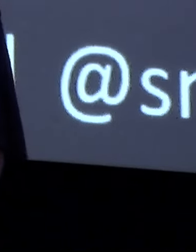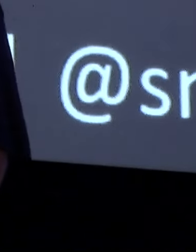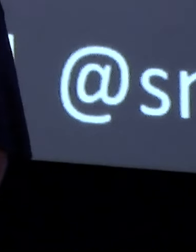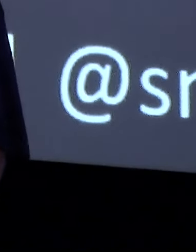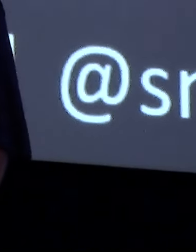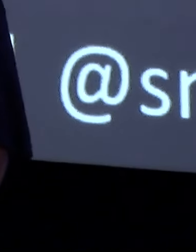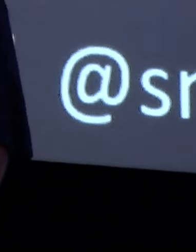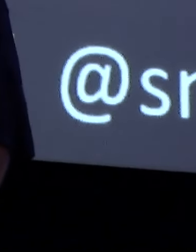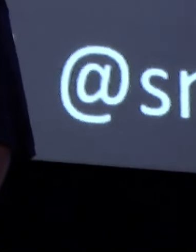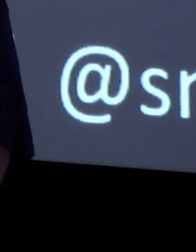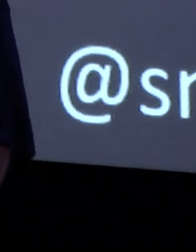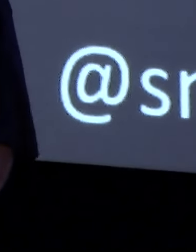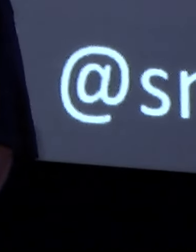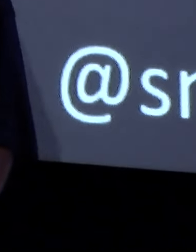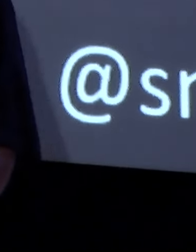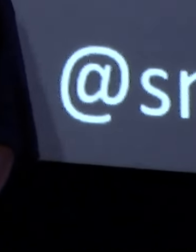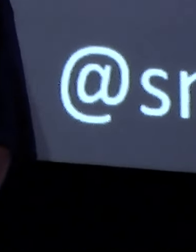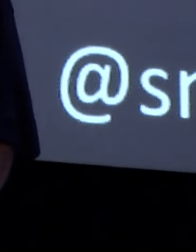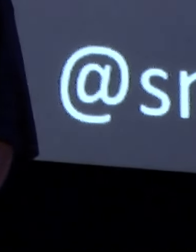Get me dead, I'm on